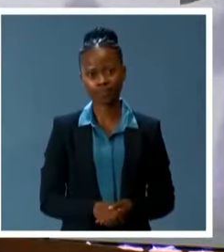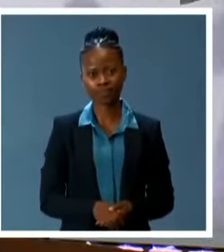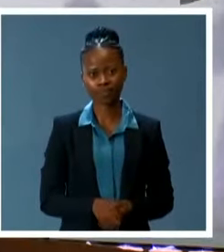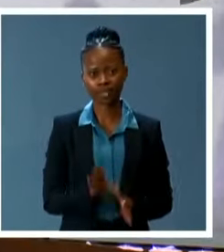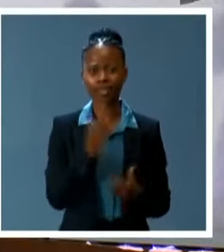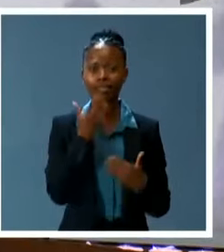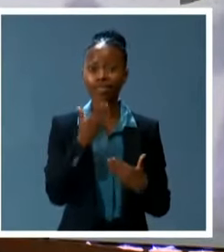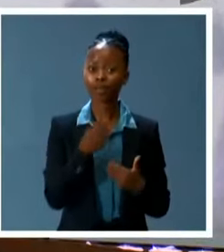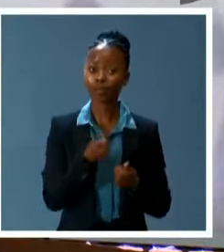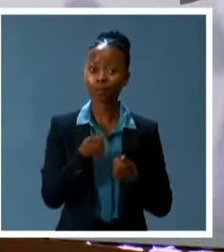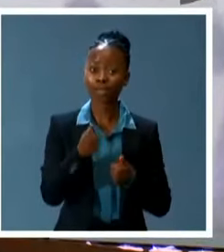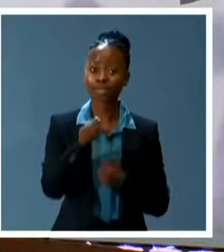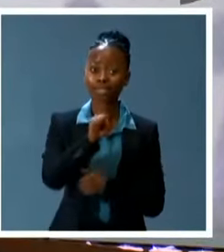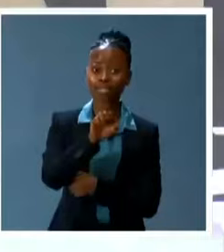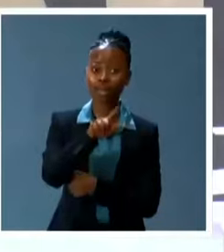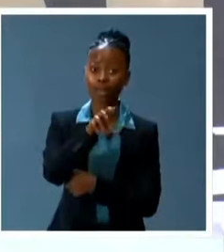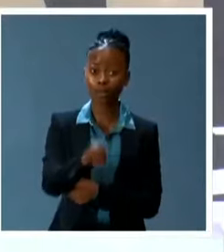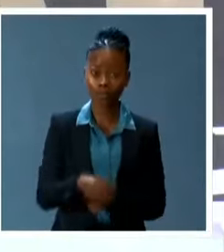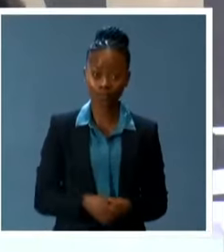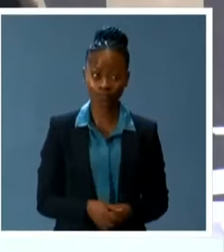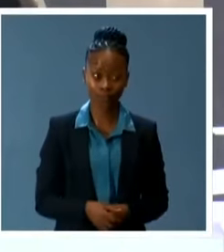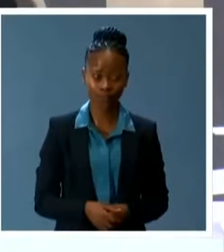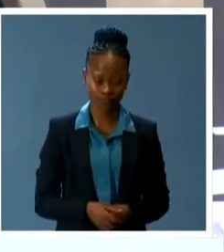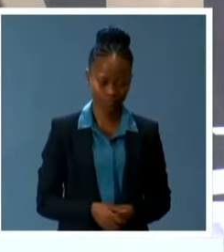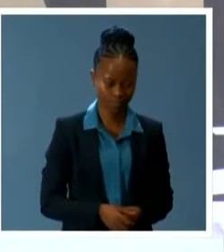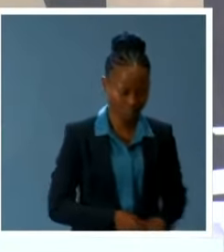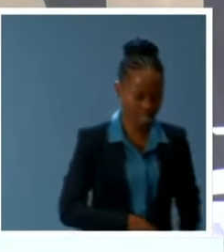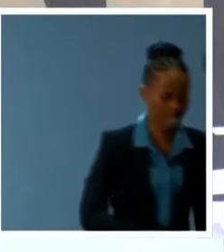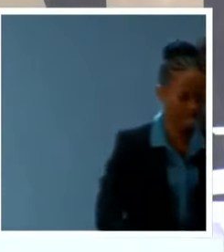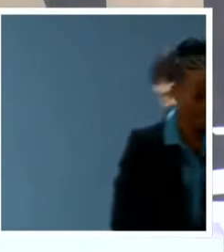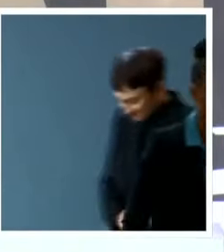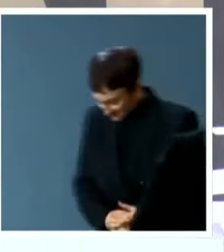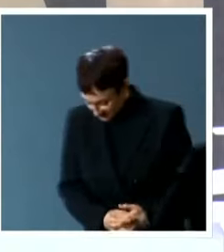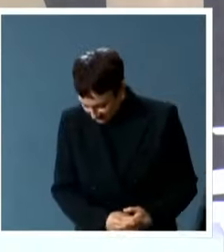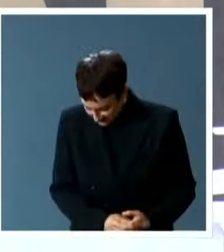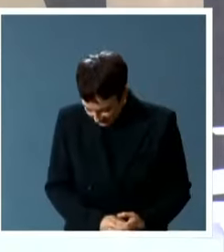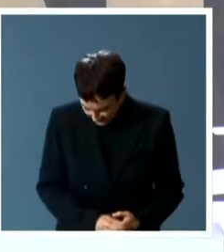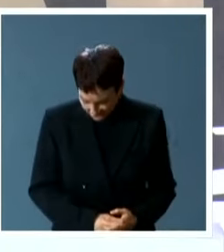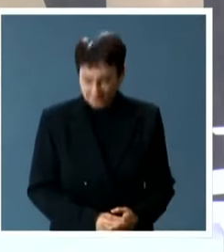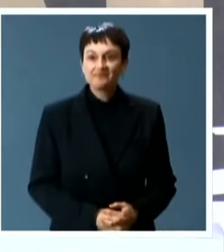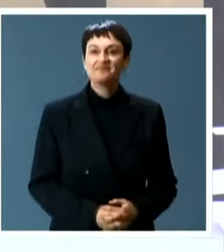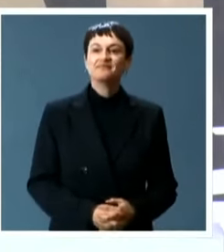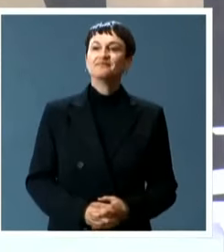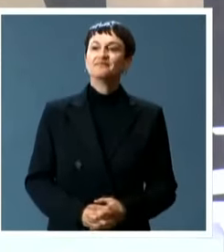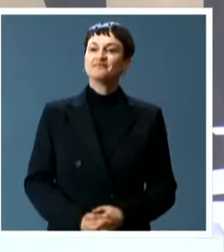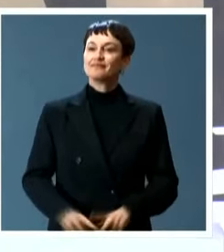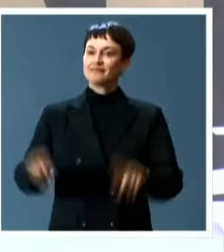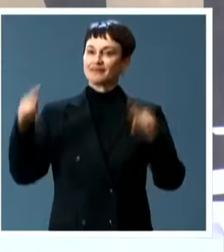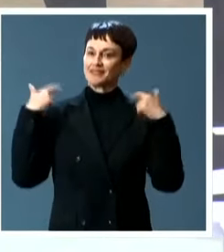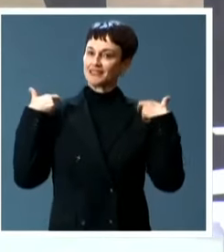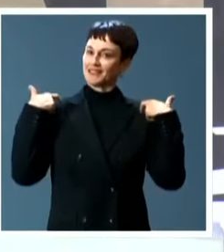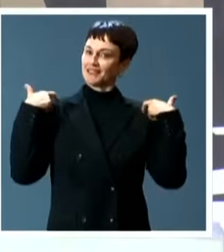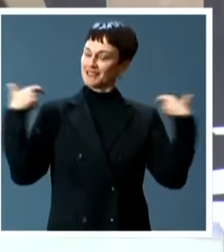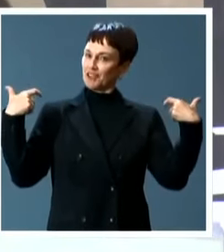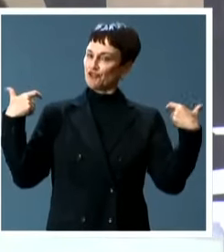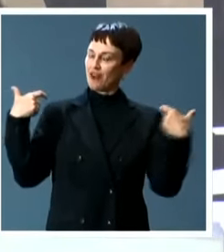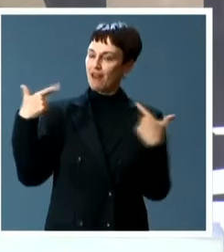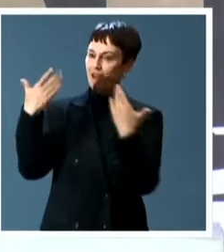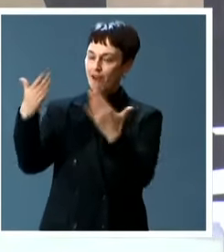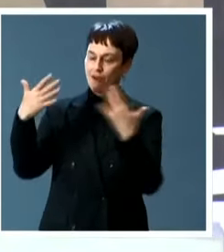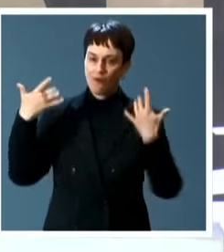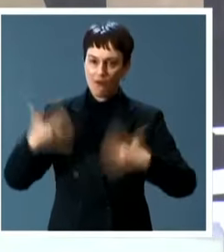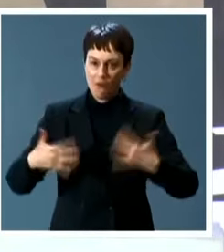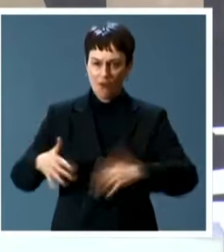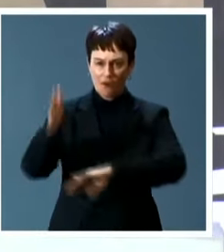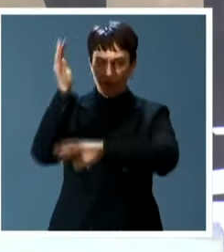Thanks, and back to you, Selo. Thank you very much, Secretary General, for a rich and thought-provoking